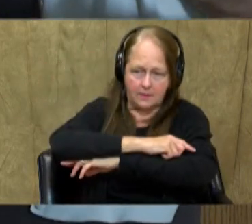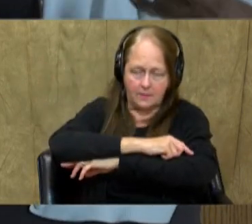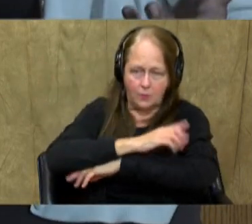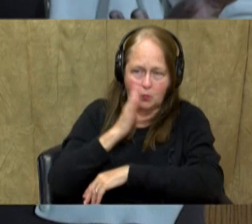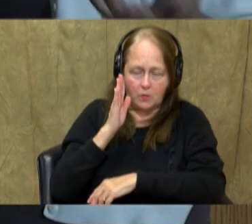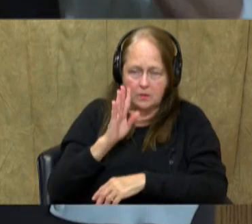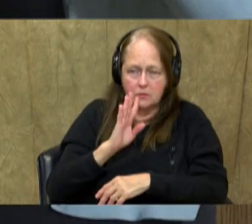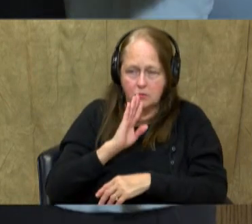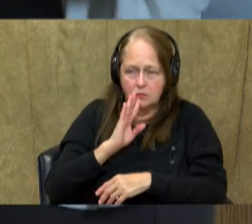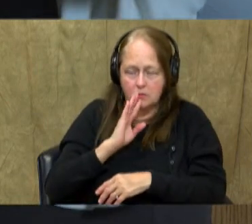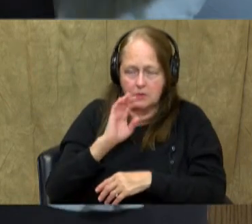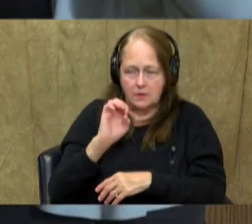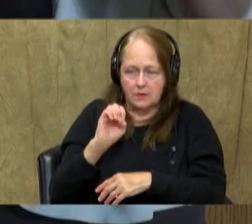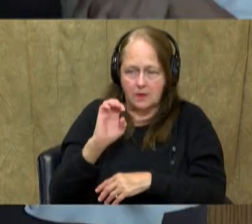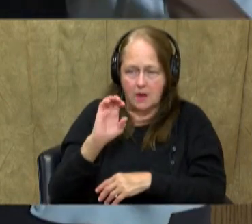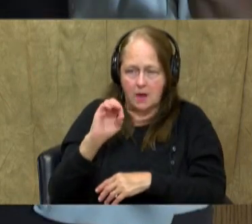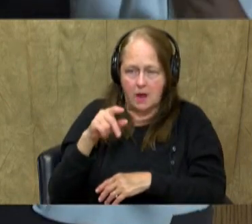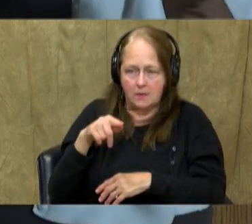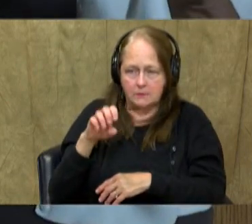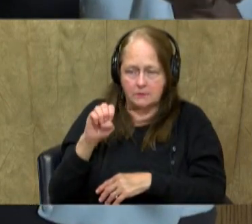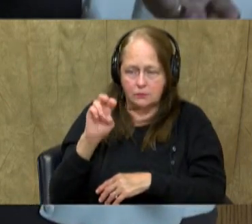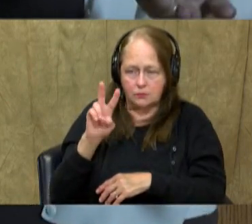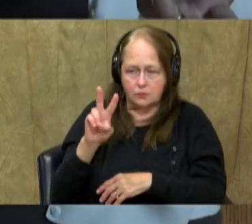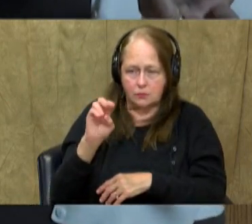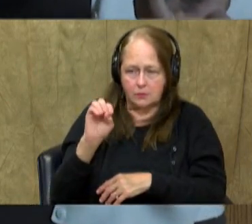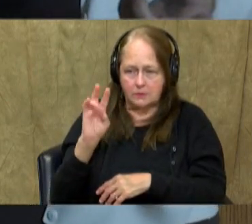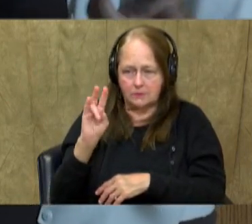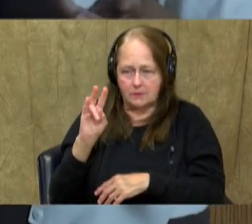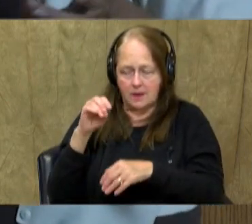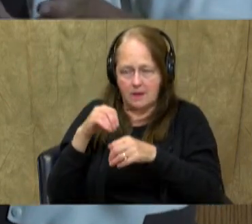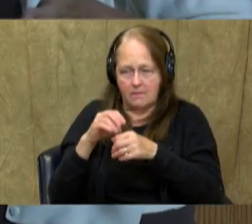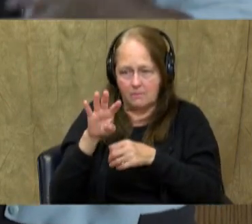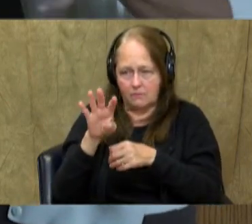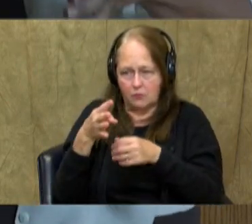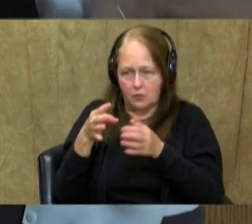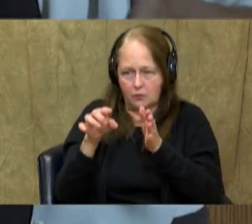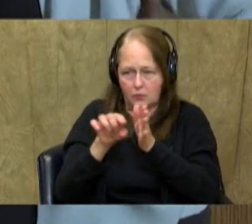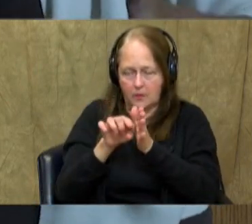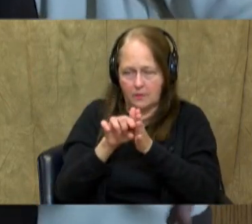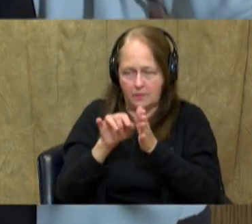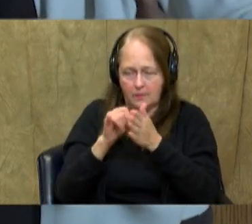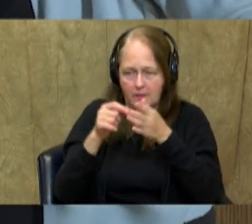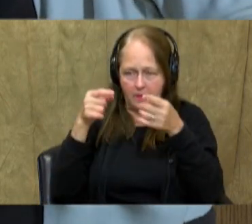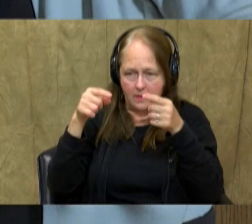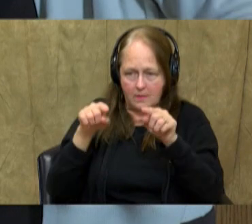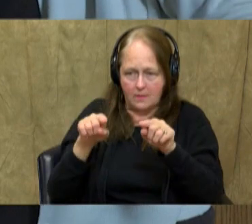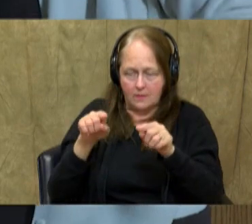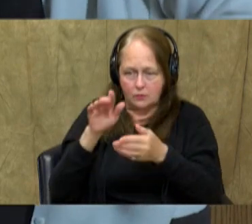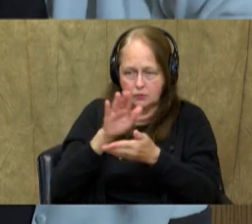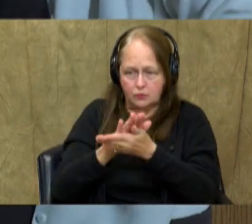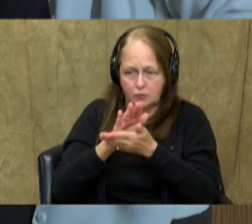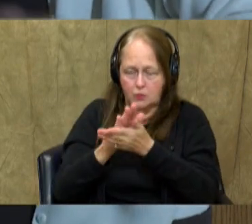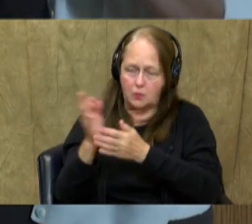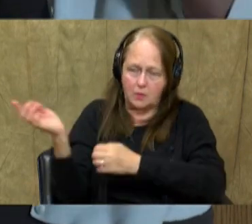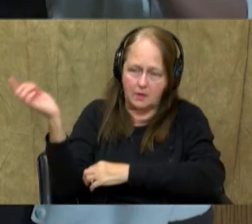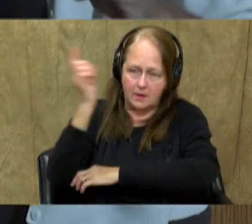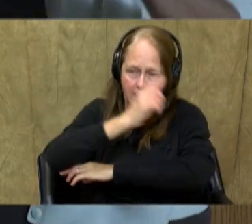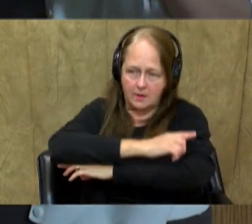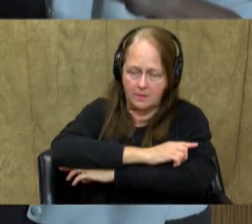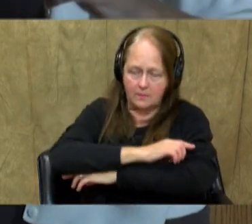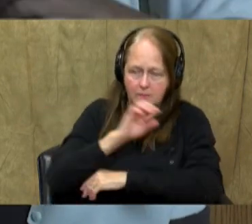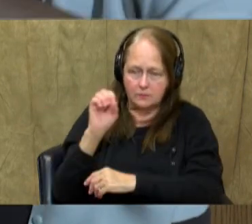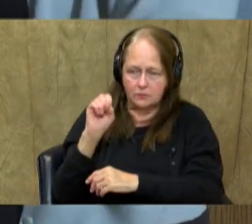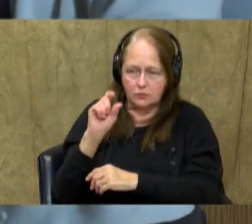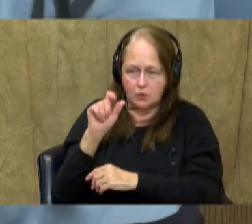talked about the eclipse of 2017 when most of you were in 4th grade. That happened during the school day.